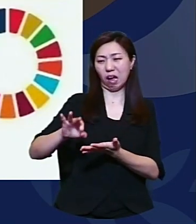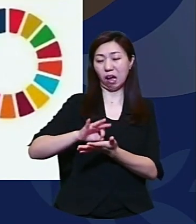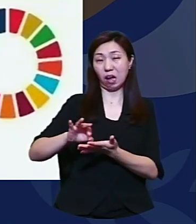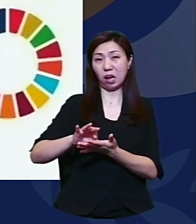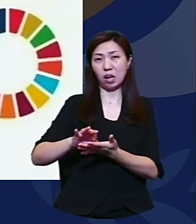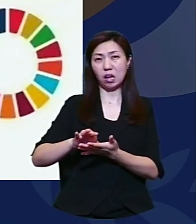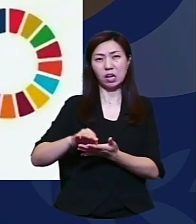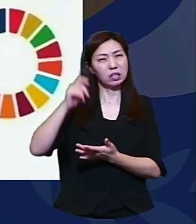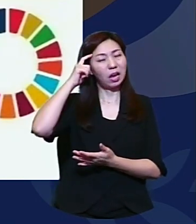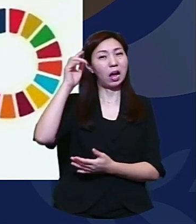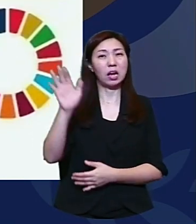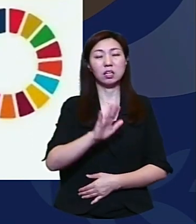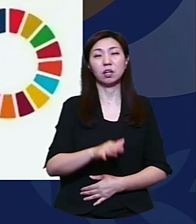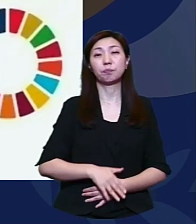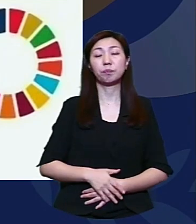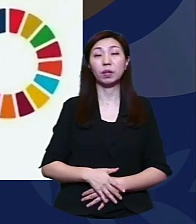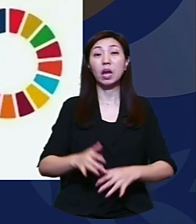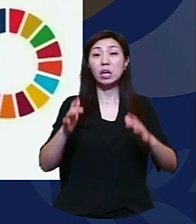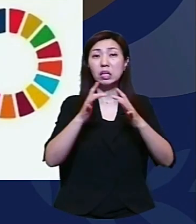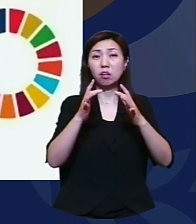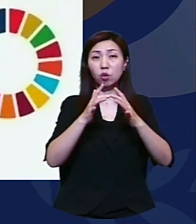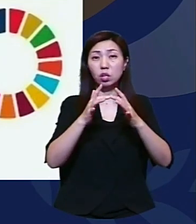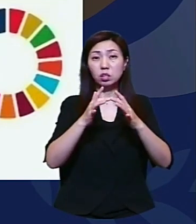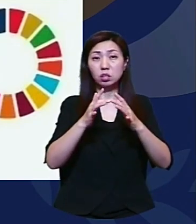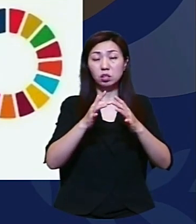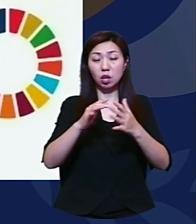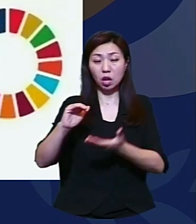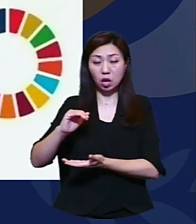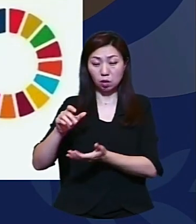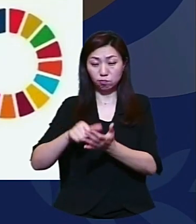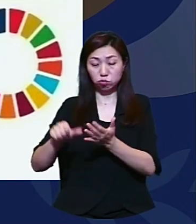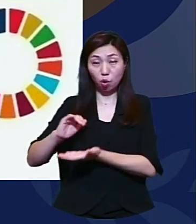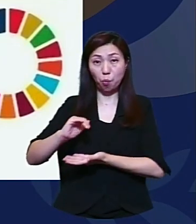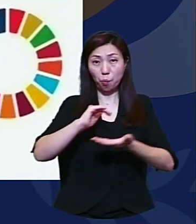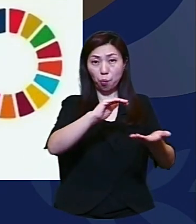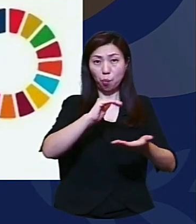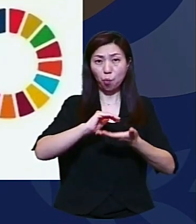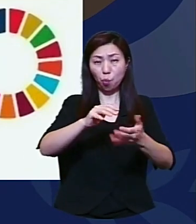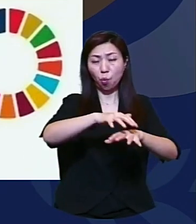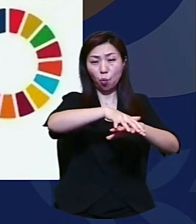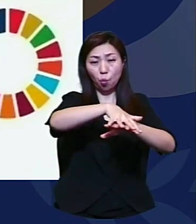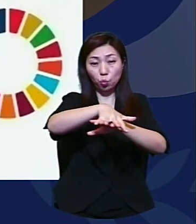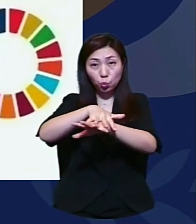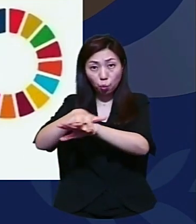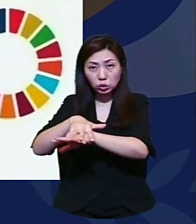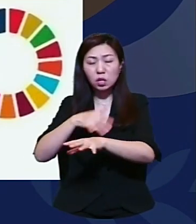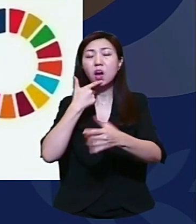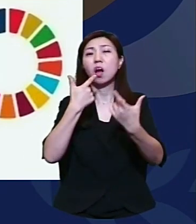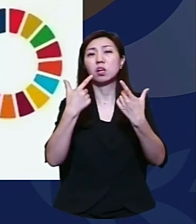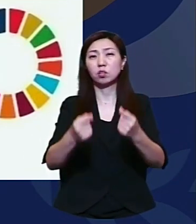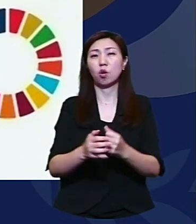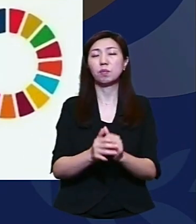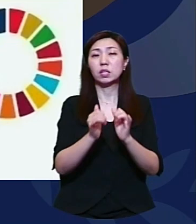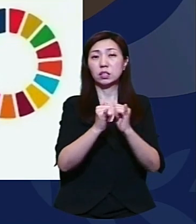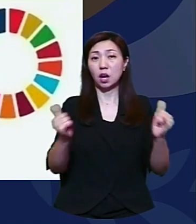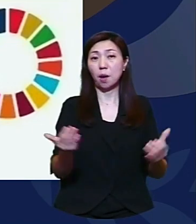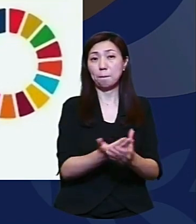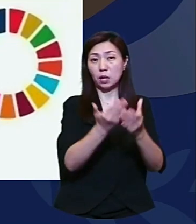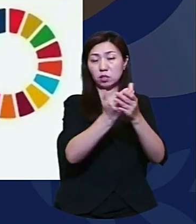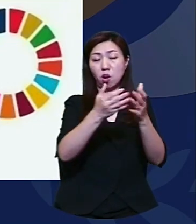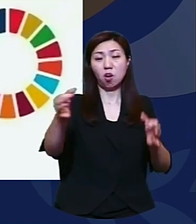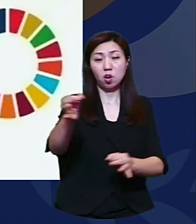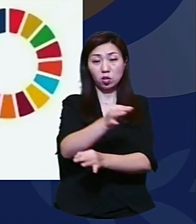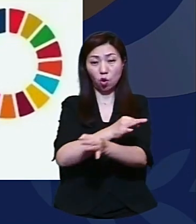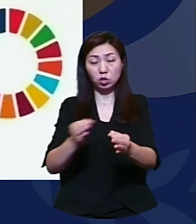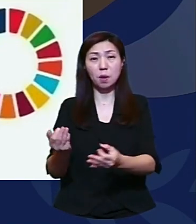and economic prosperity as other foundational networks like transport or energy. I think it's clear